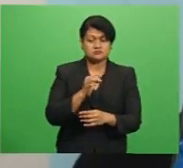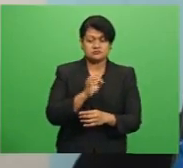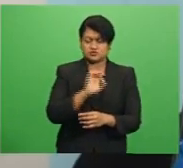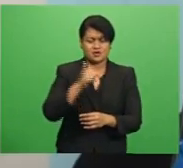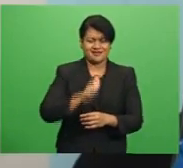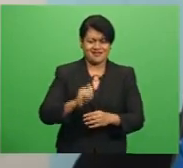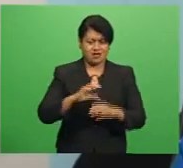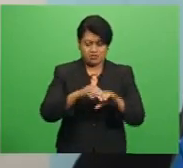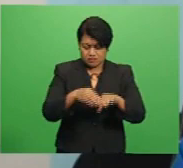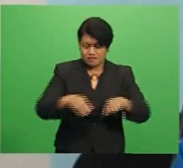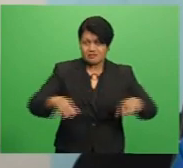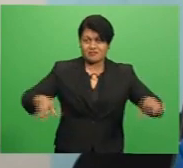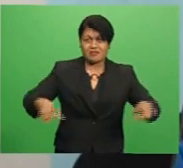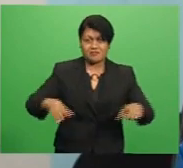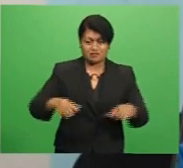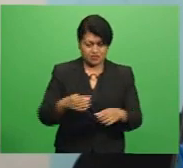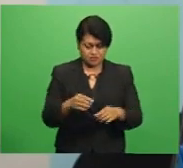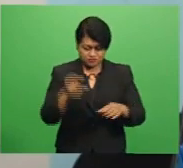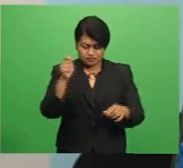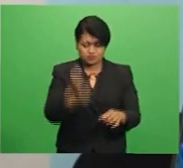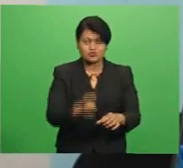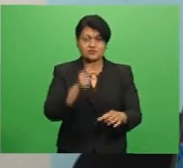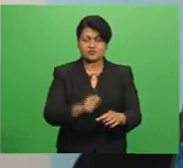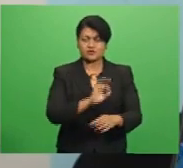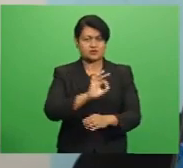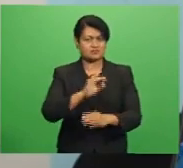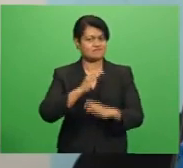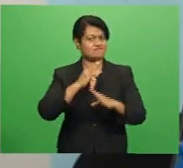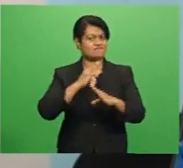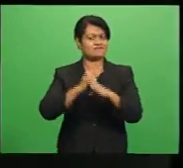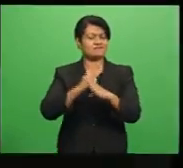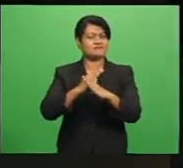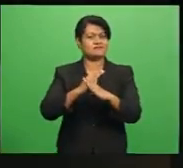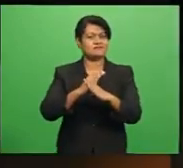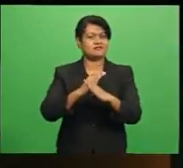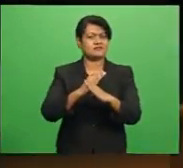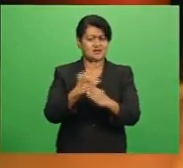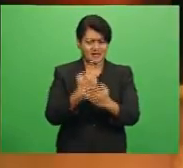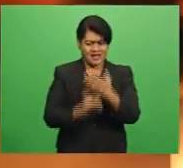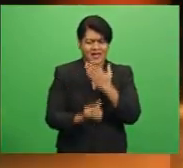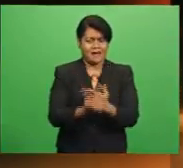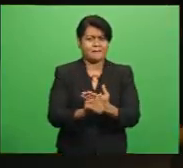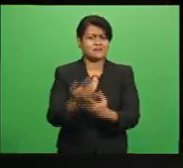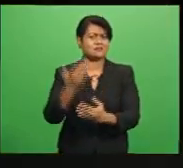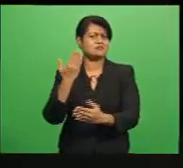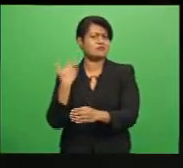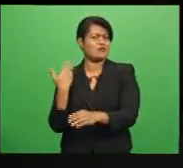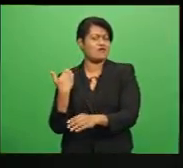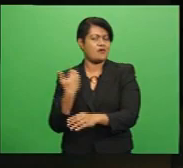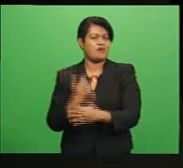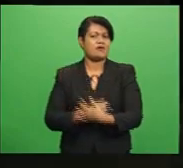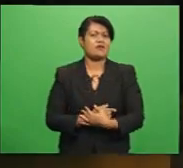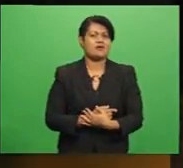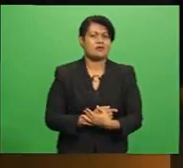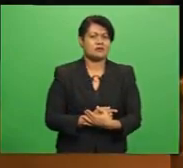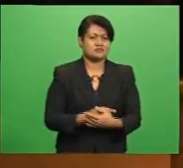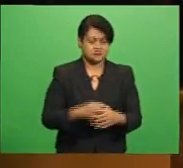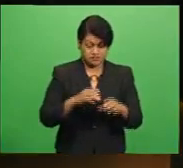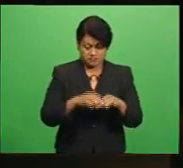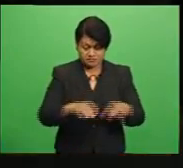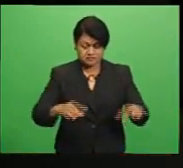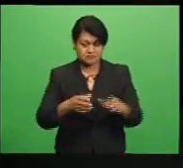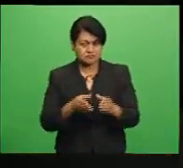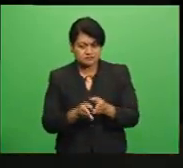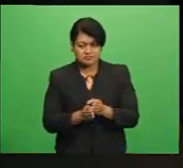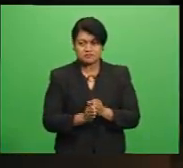guns, which are not allowed. And also there's been instances in the past where individuals have tampered with fireworks that are being bought from the shops.